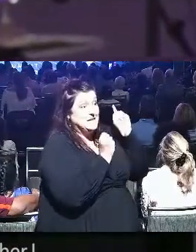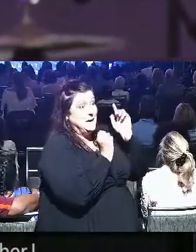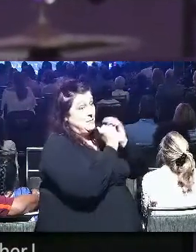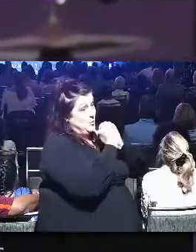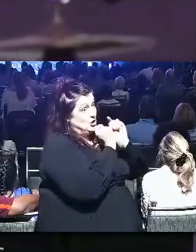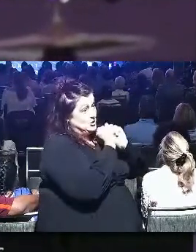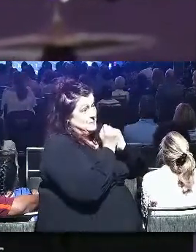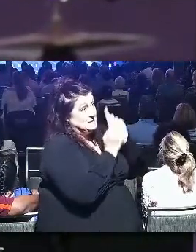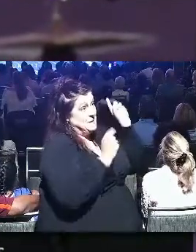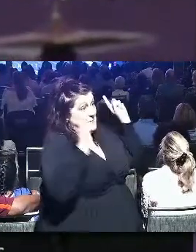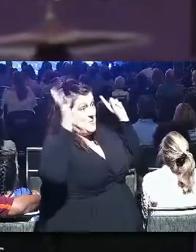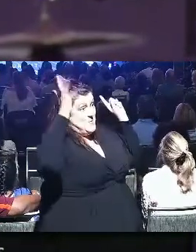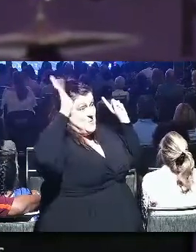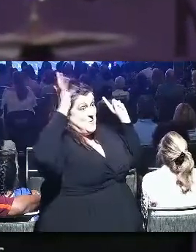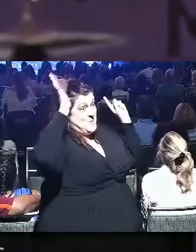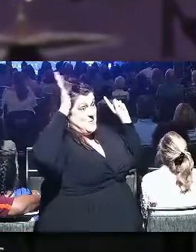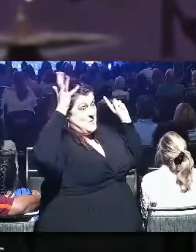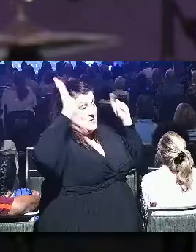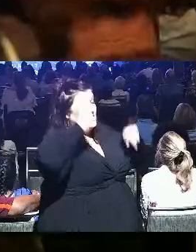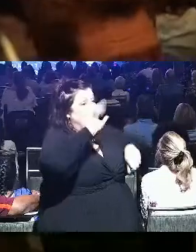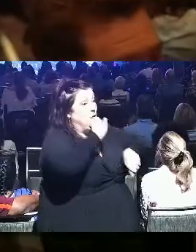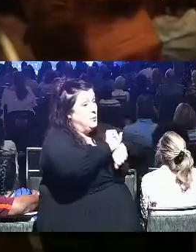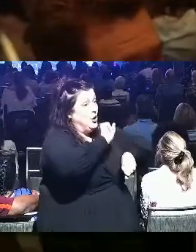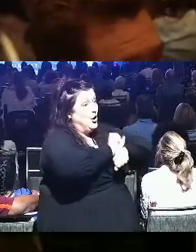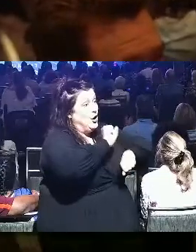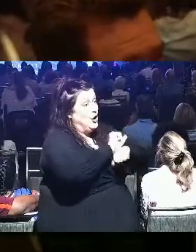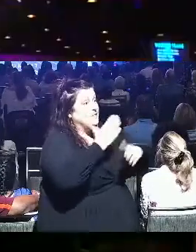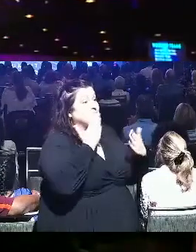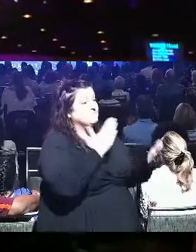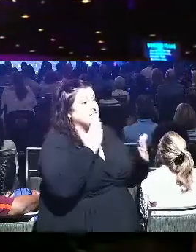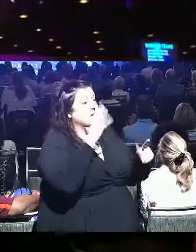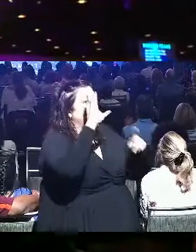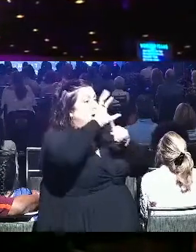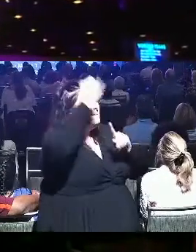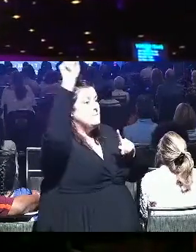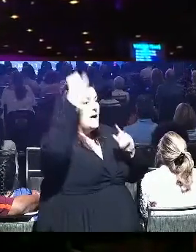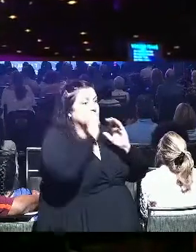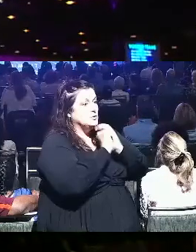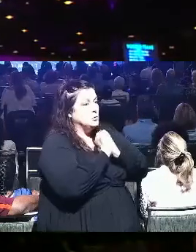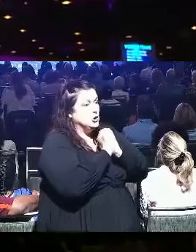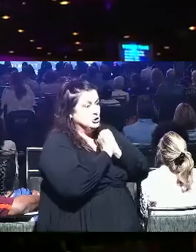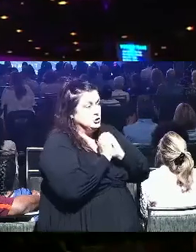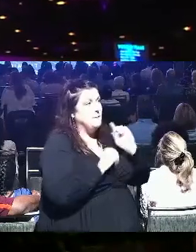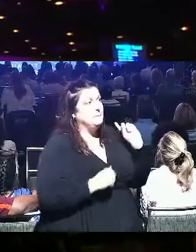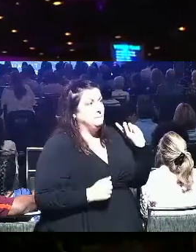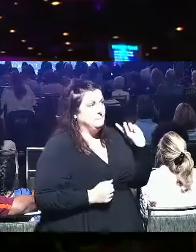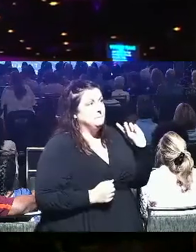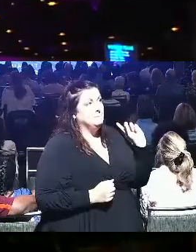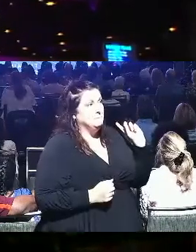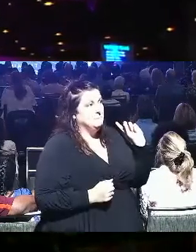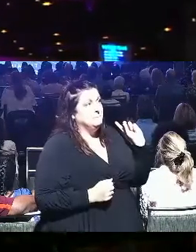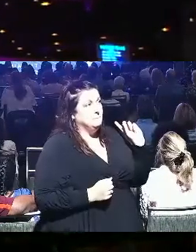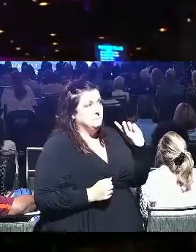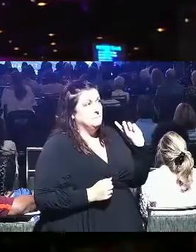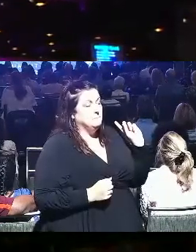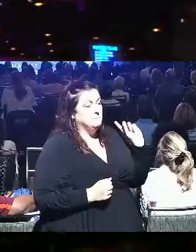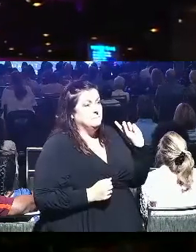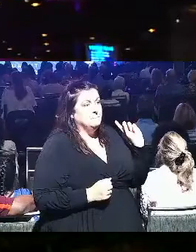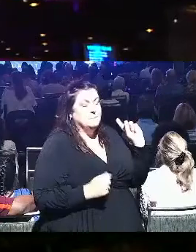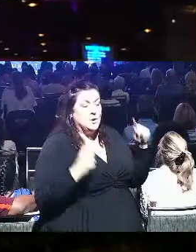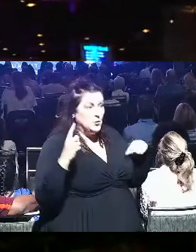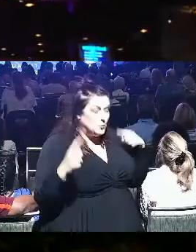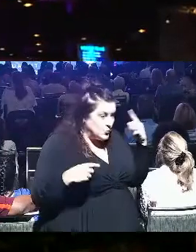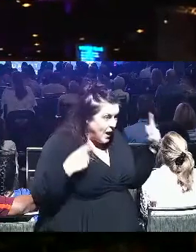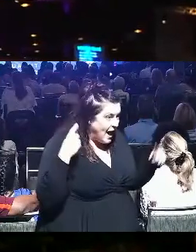for all of their work as well. That was amazing. It was crazy.